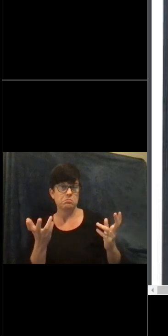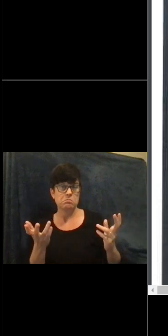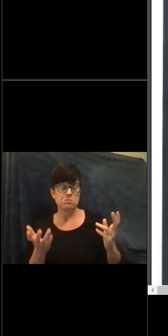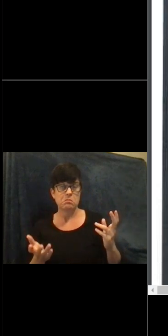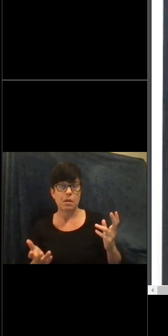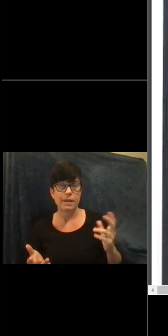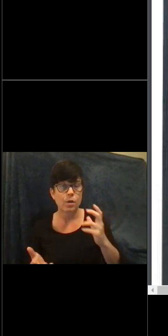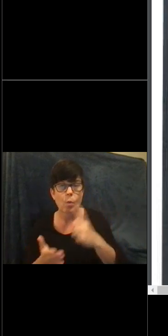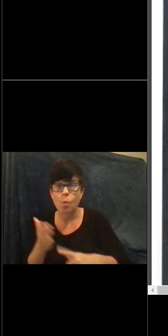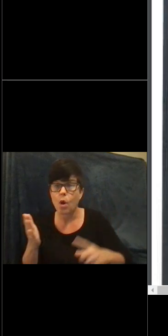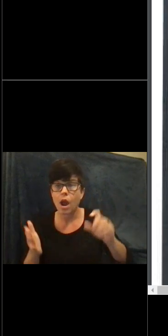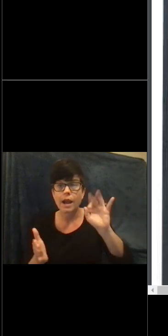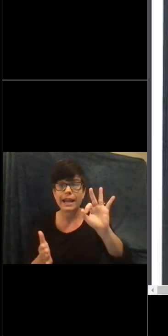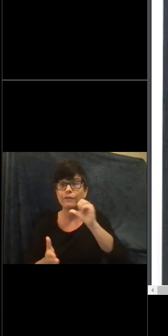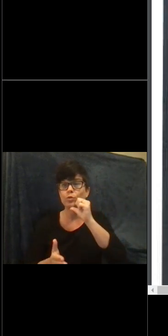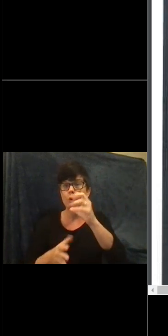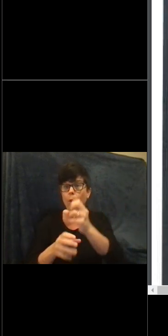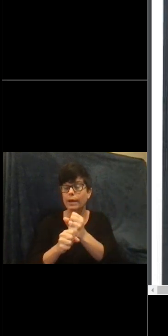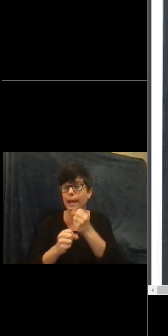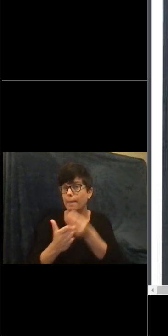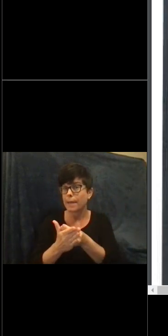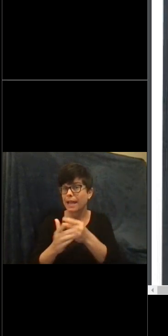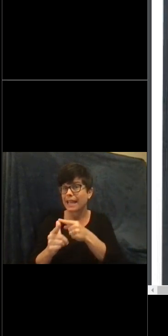entitlements and then the deal's flipped?